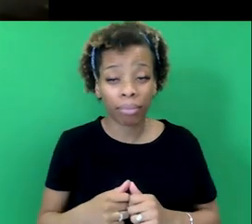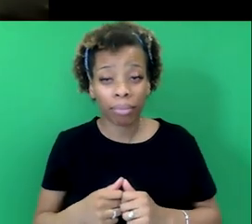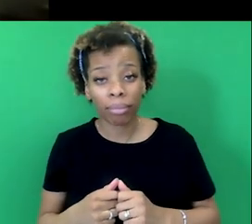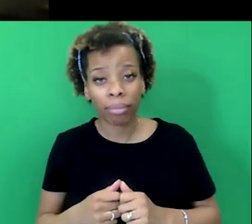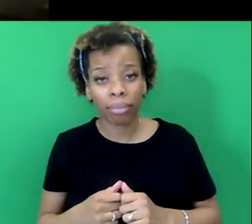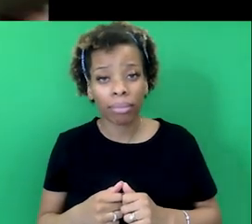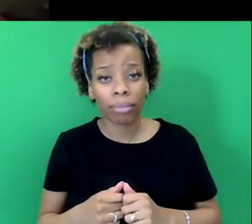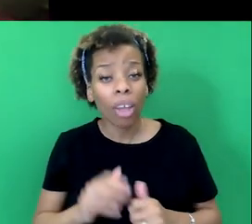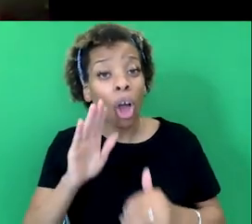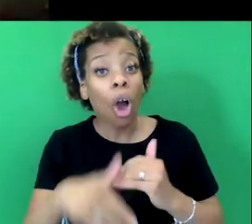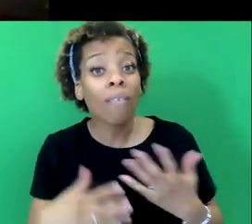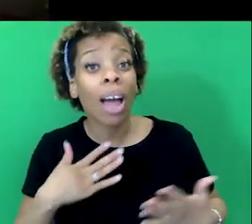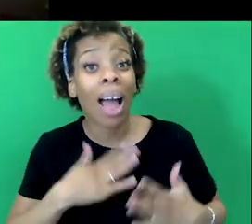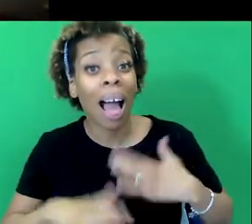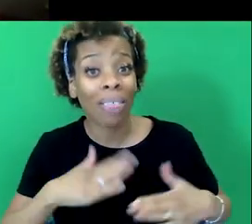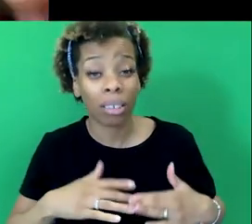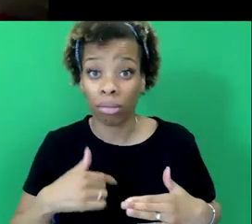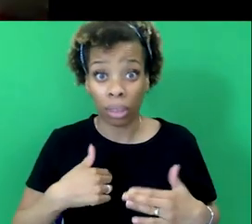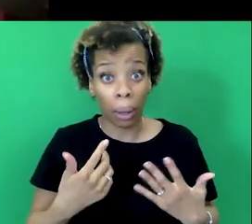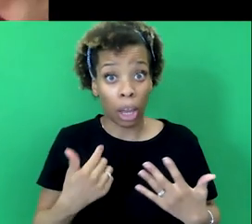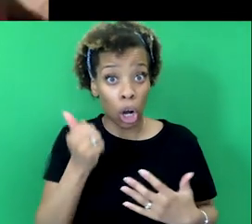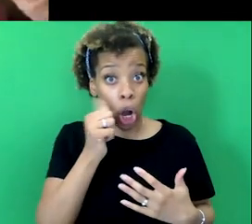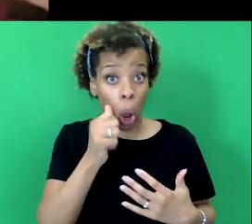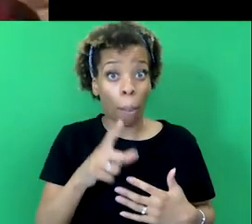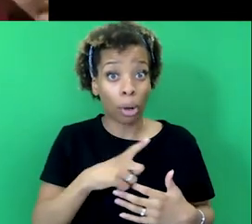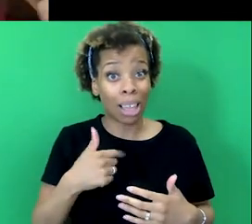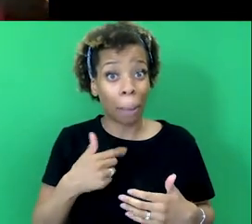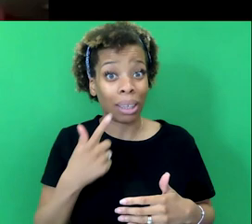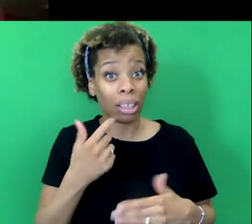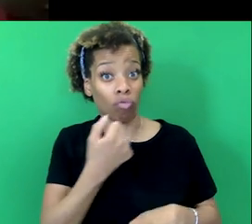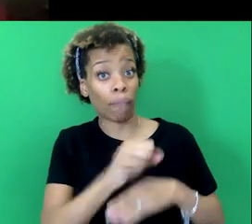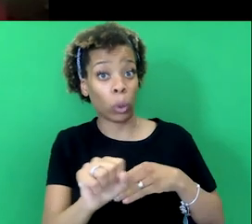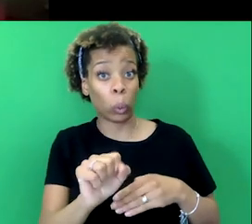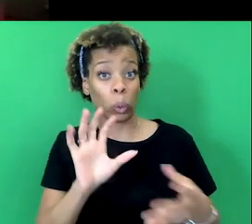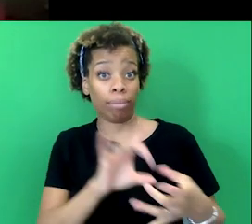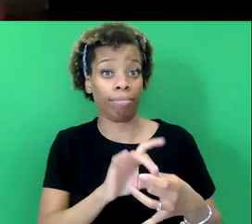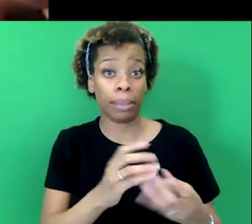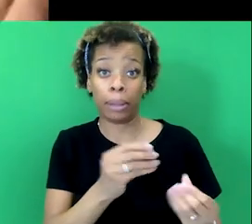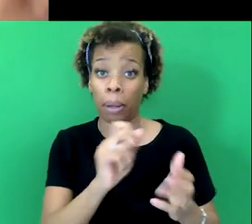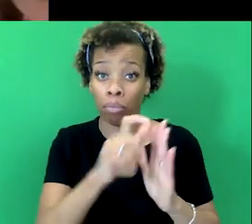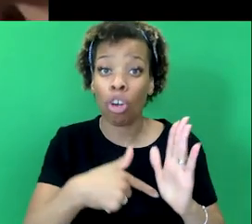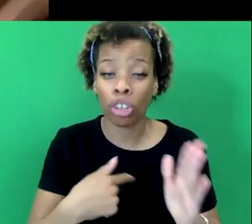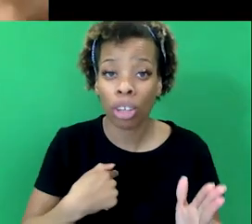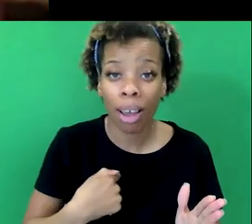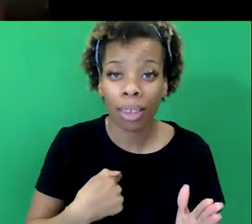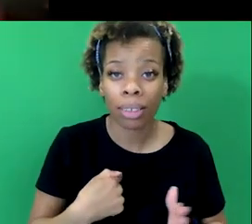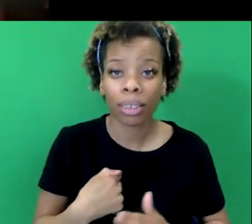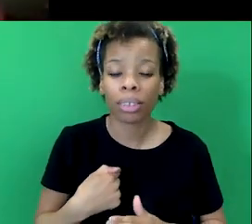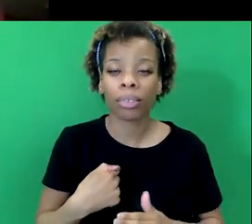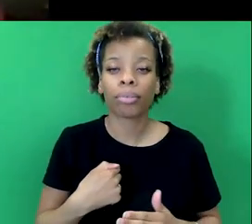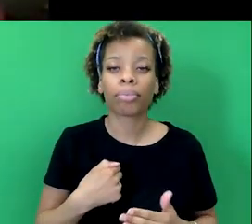because it's also the difference between TV and books. So it's really difficult, I think, if the